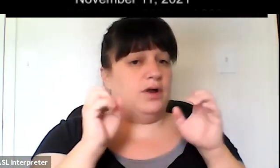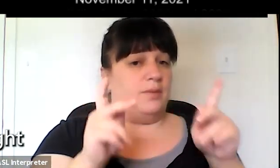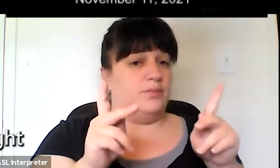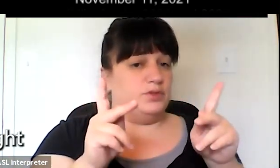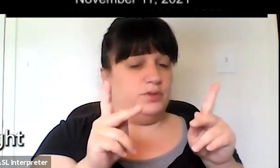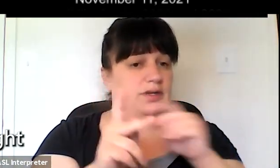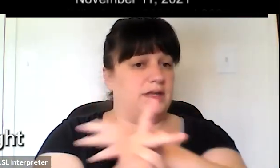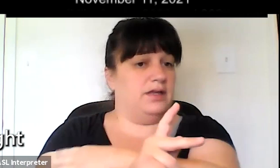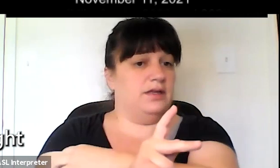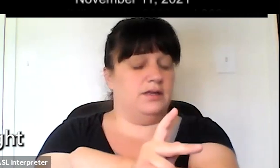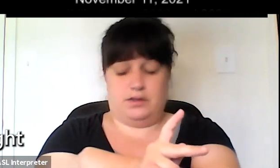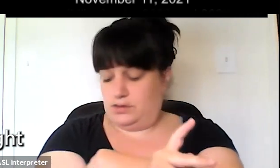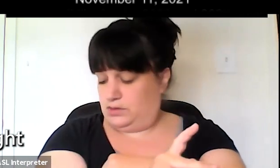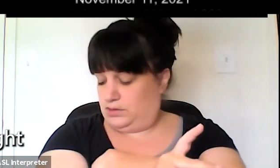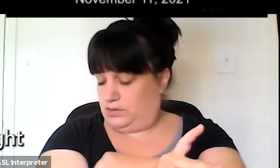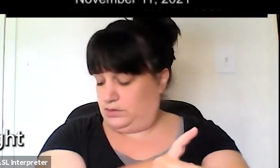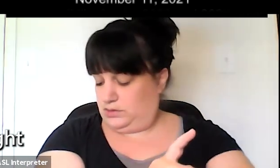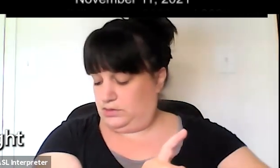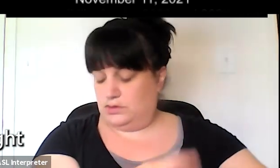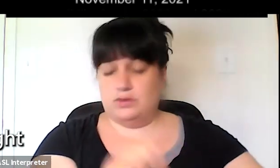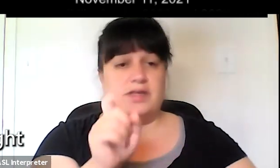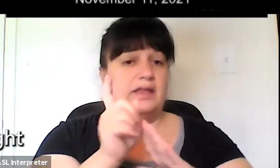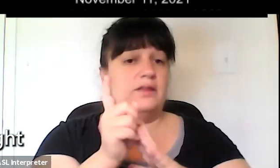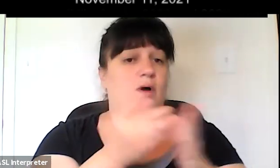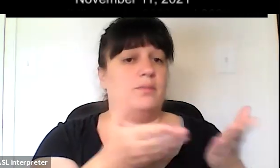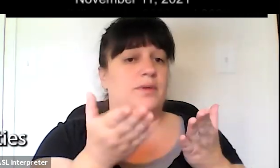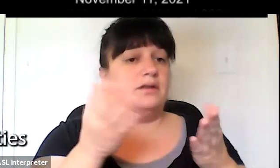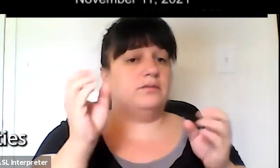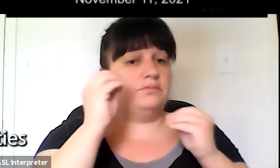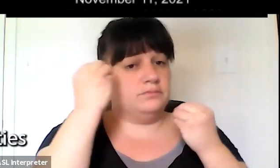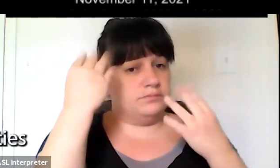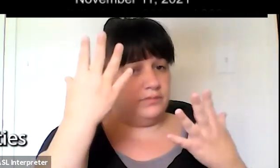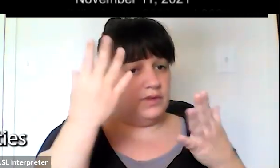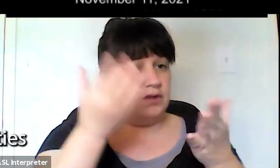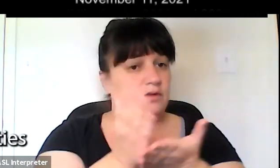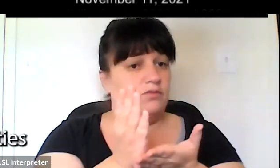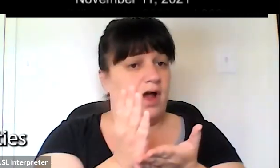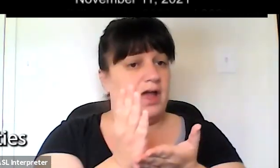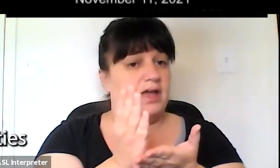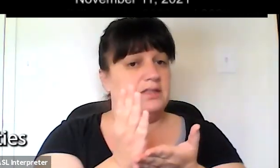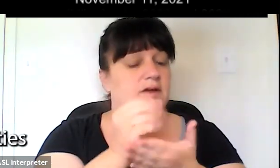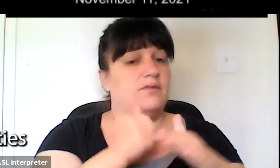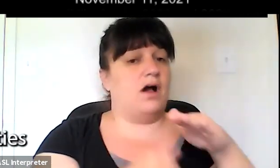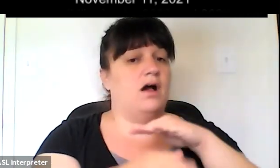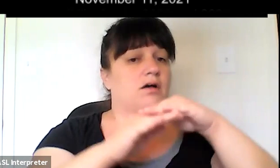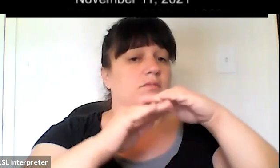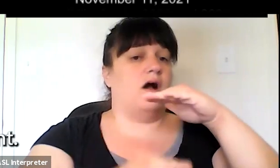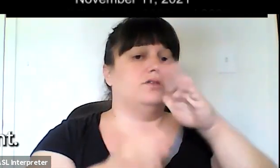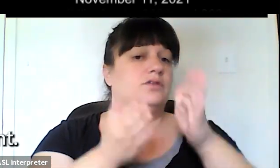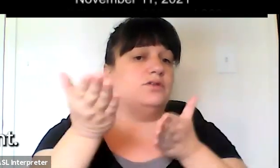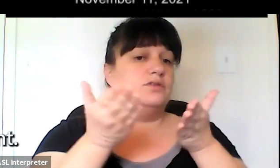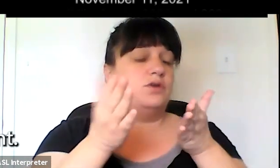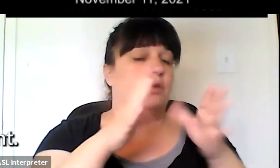opportunity to take this moment and bring to light the rights of underserved communities